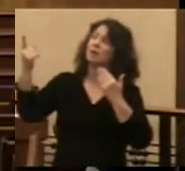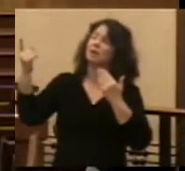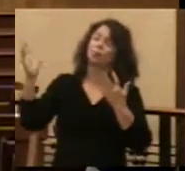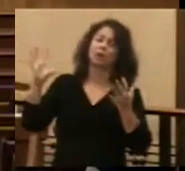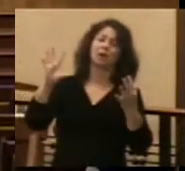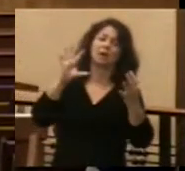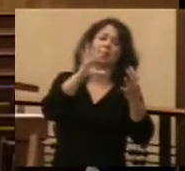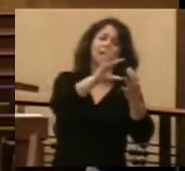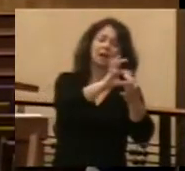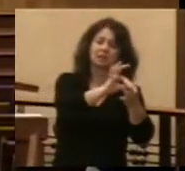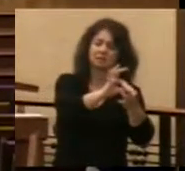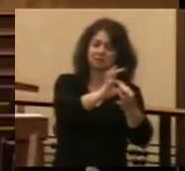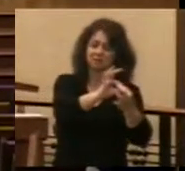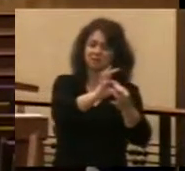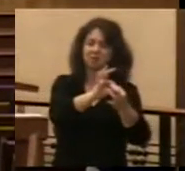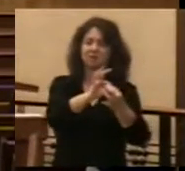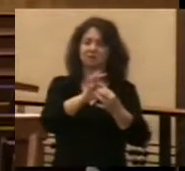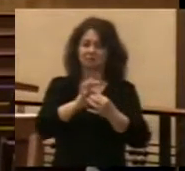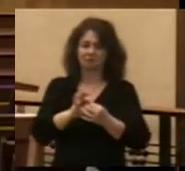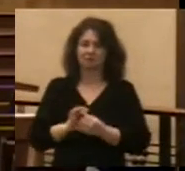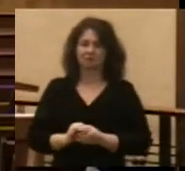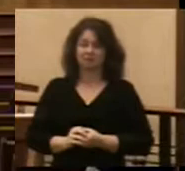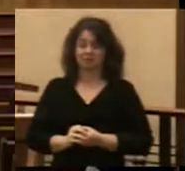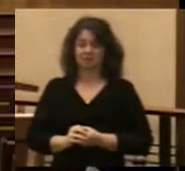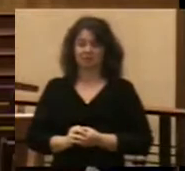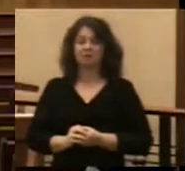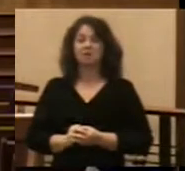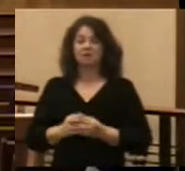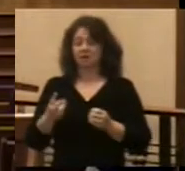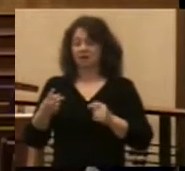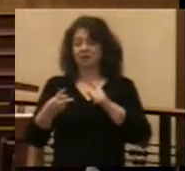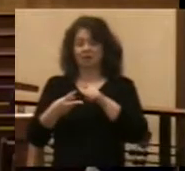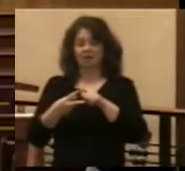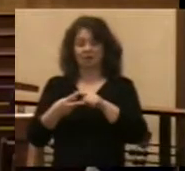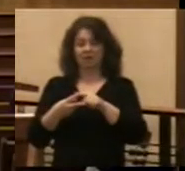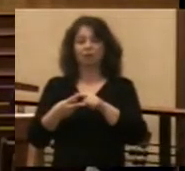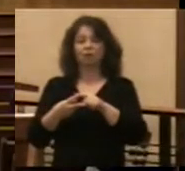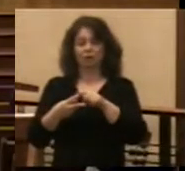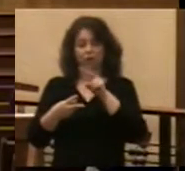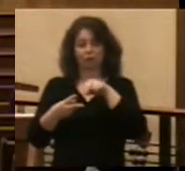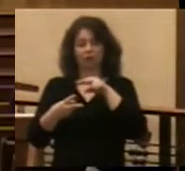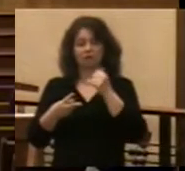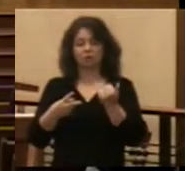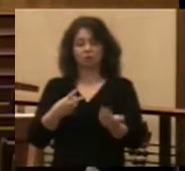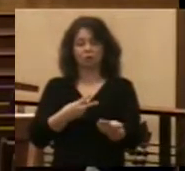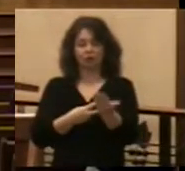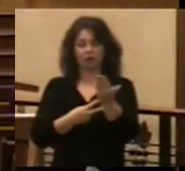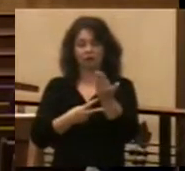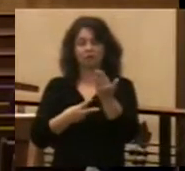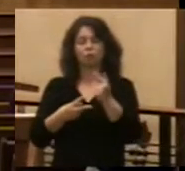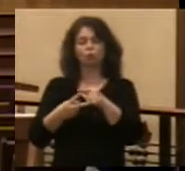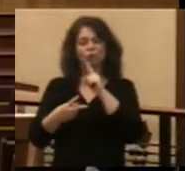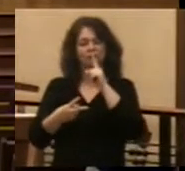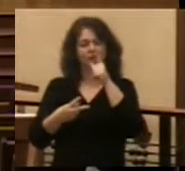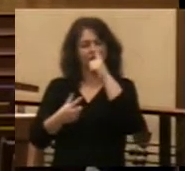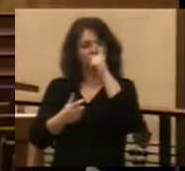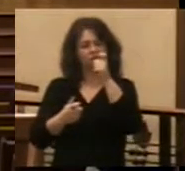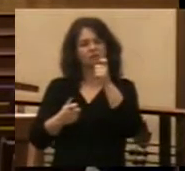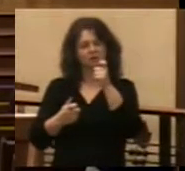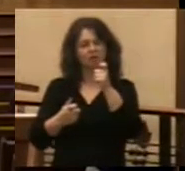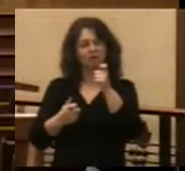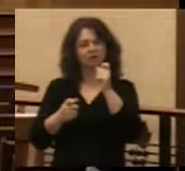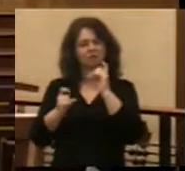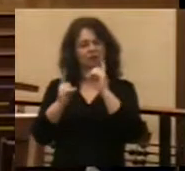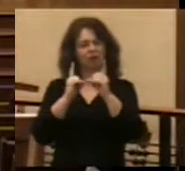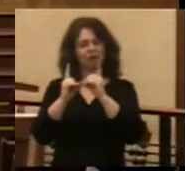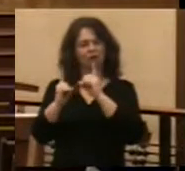and near. But Isaiah has an interesting dialogue that happens within it. Just as much as that